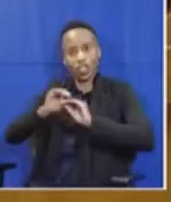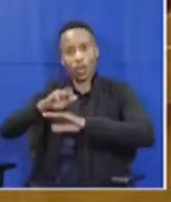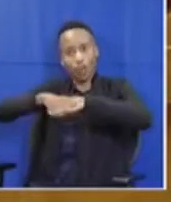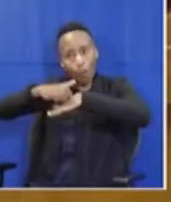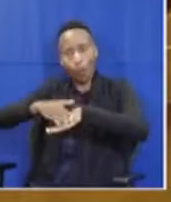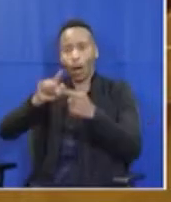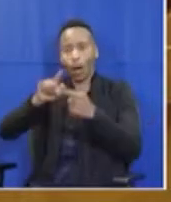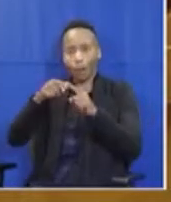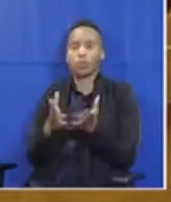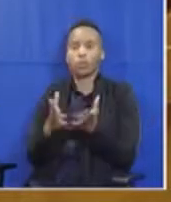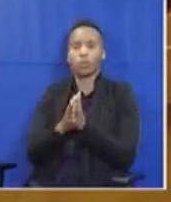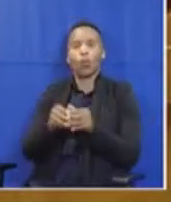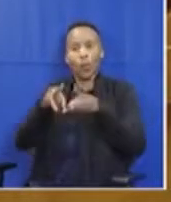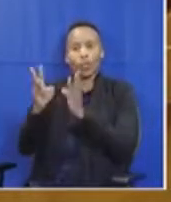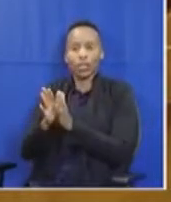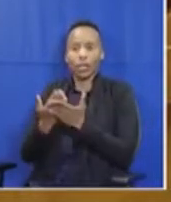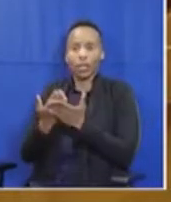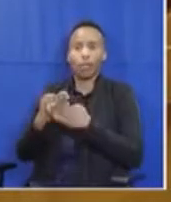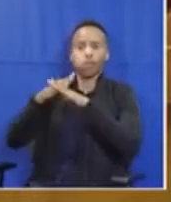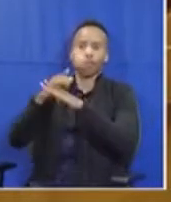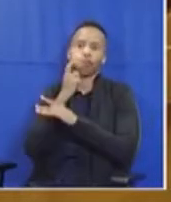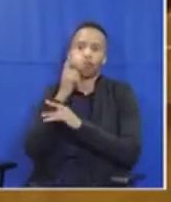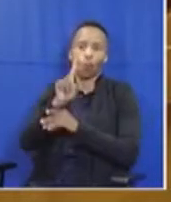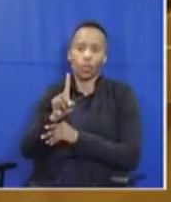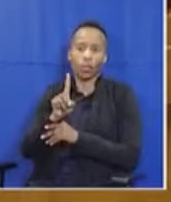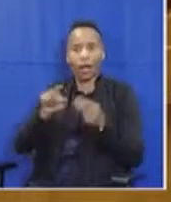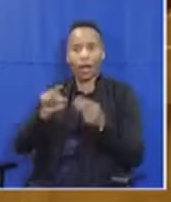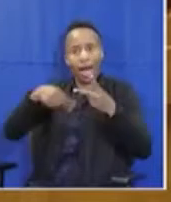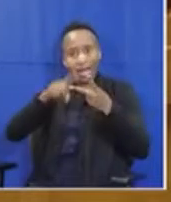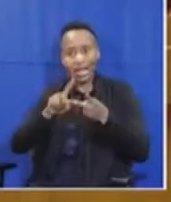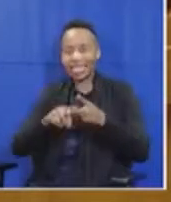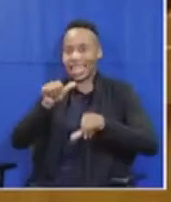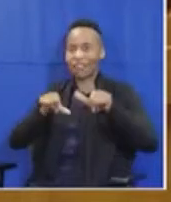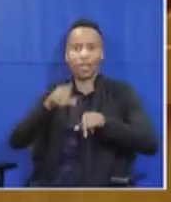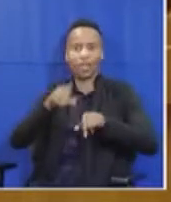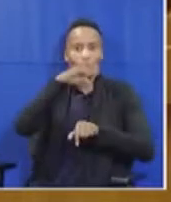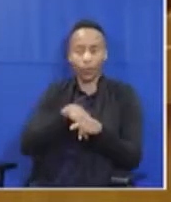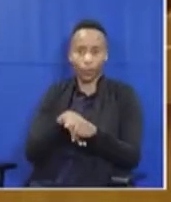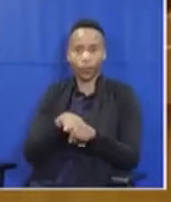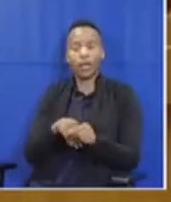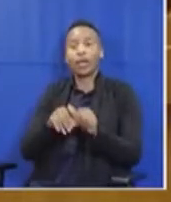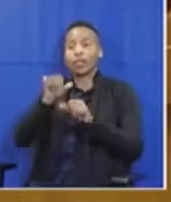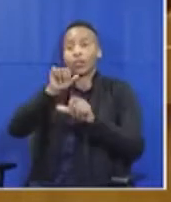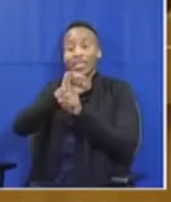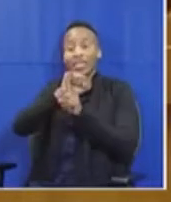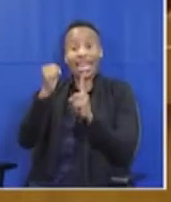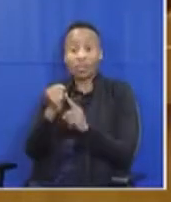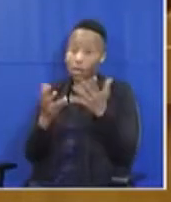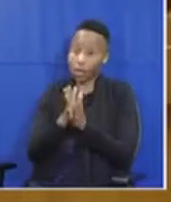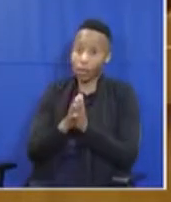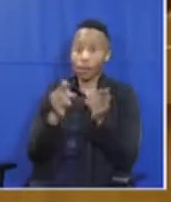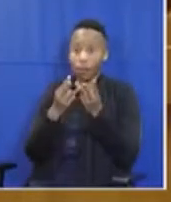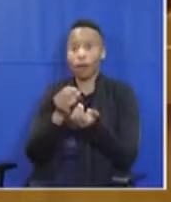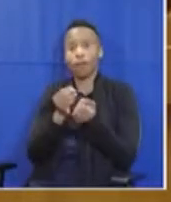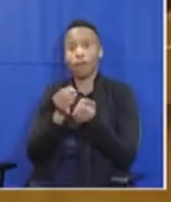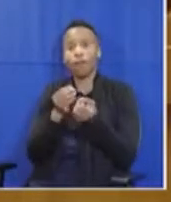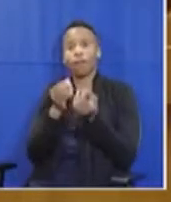not a life is misleading and unscientific as well. In a society where people value freedom to choose, they also